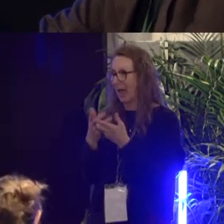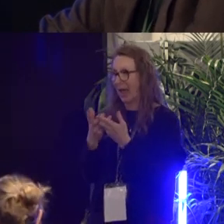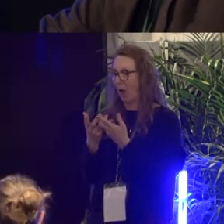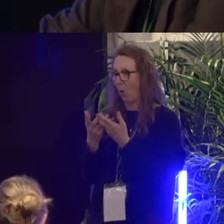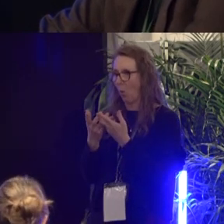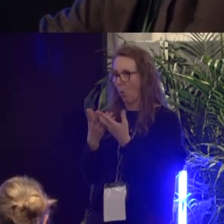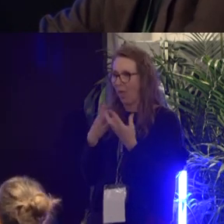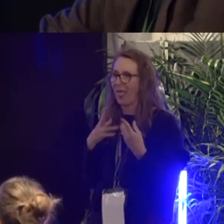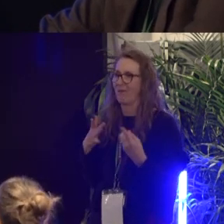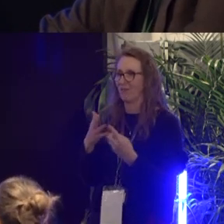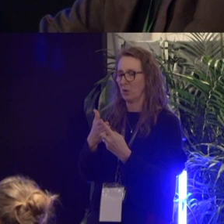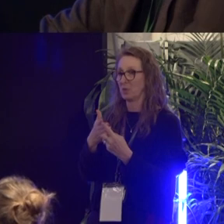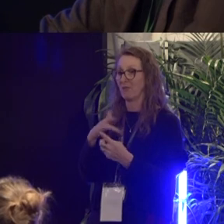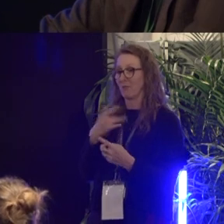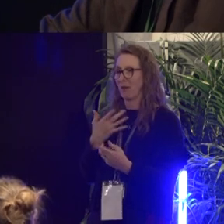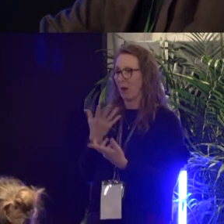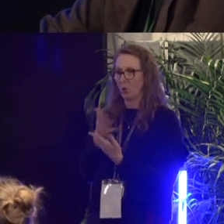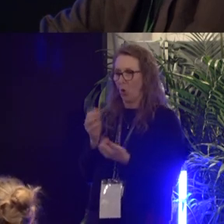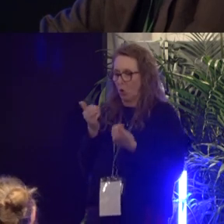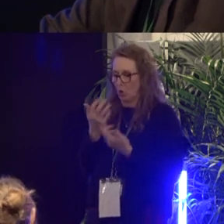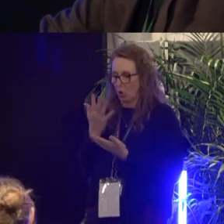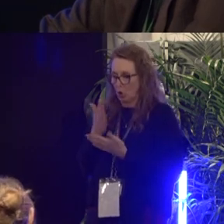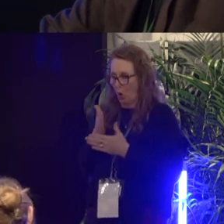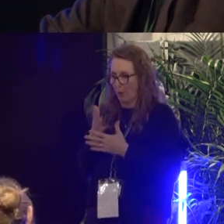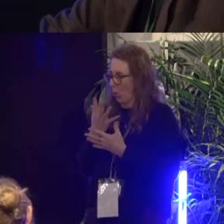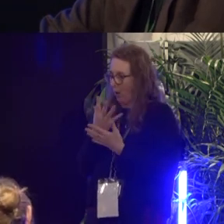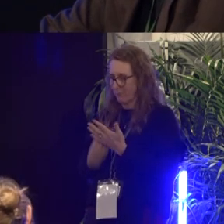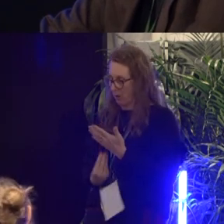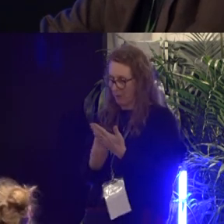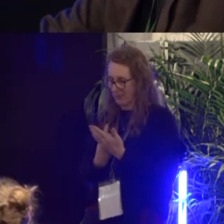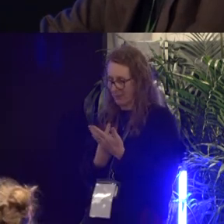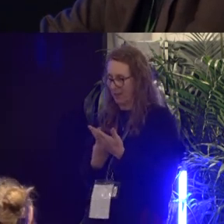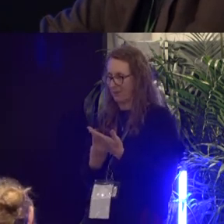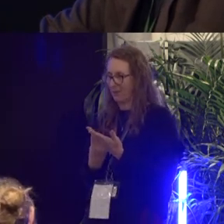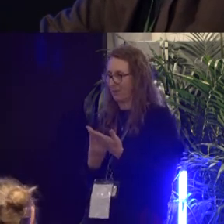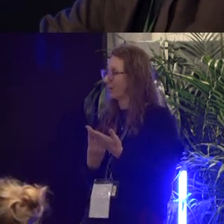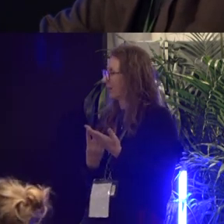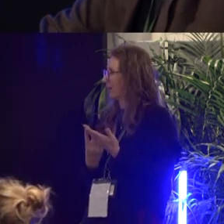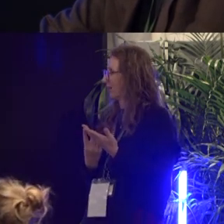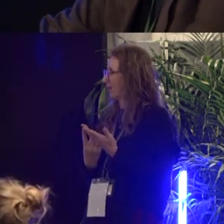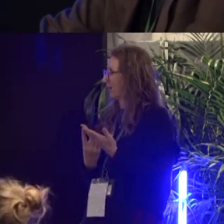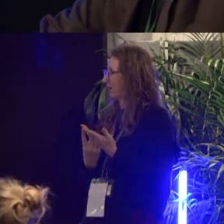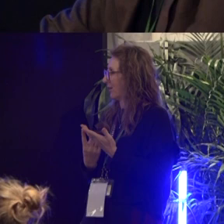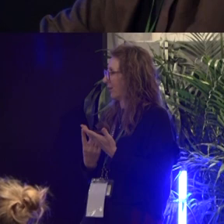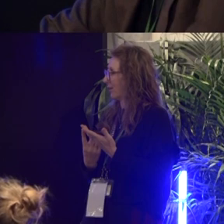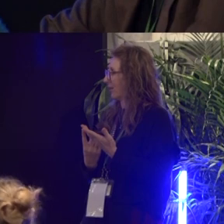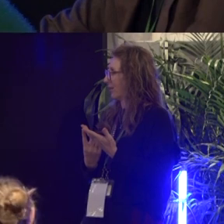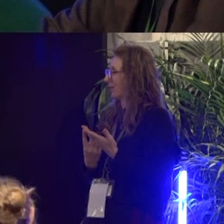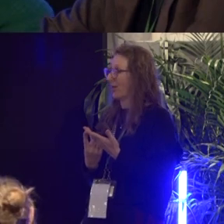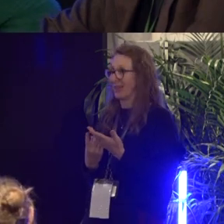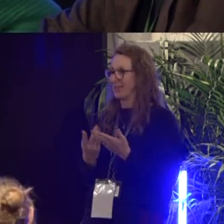you know, if you feel like you're not doing a great job immersing yourself in something, that's not so hard as feeling like you're ruining it for everybody